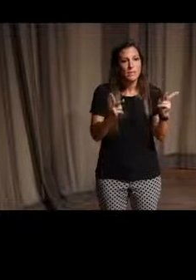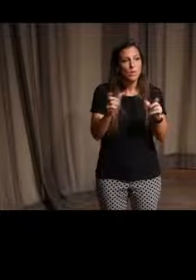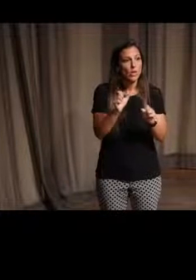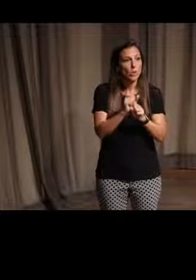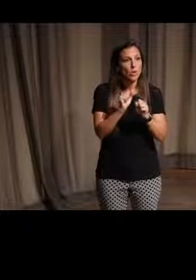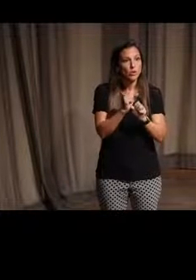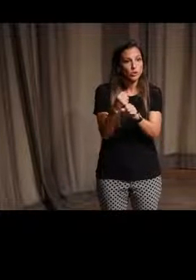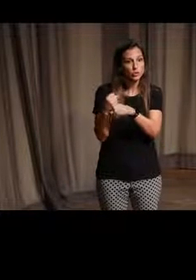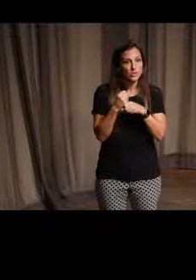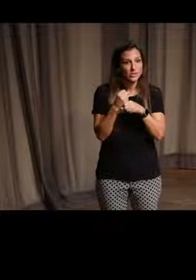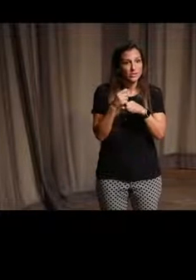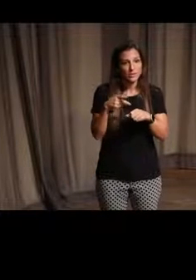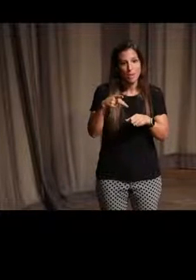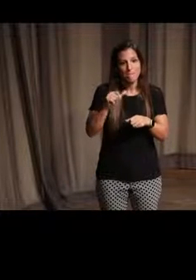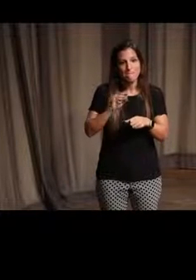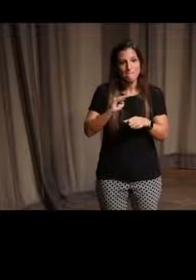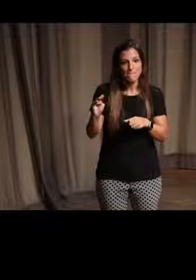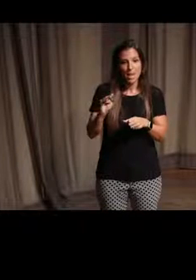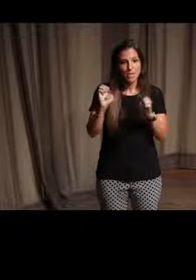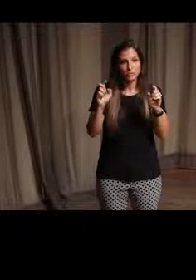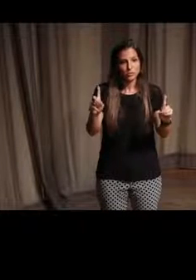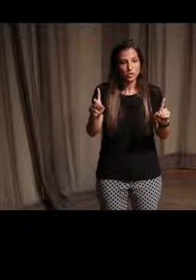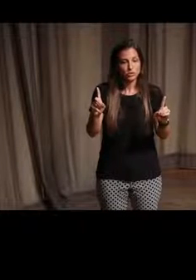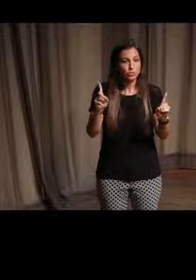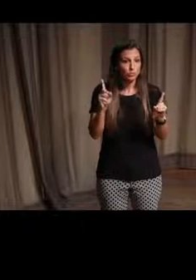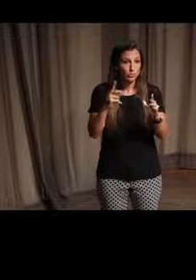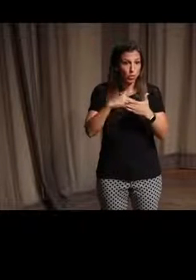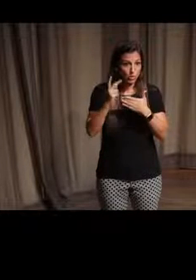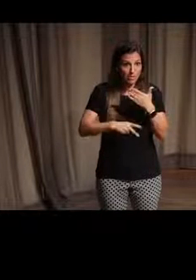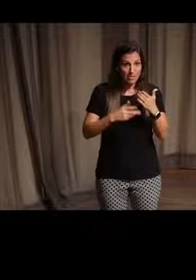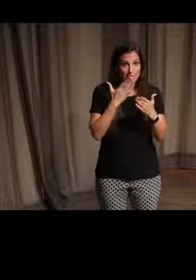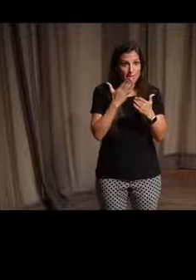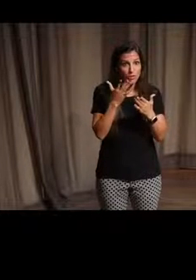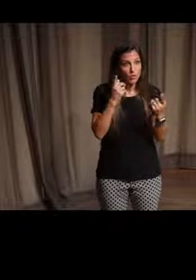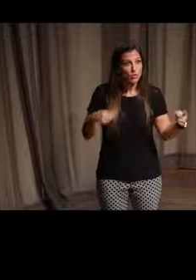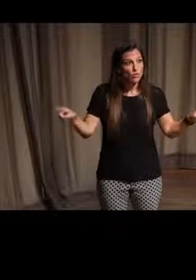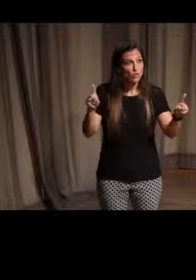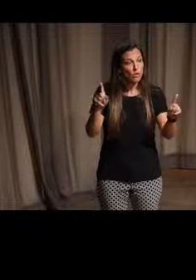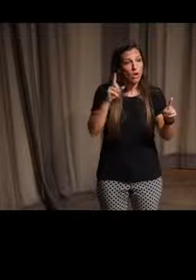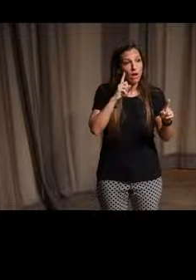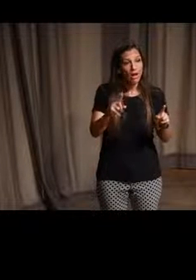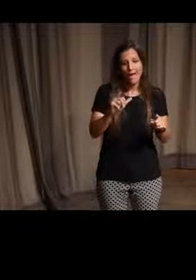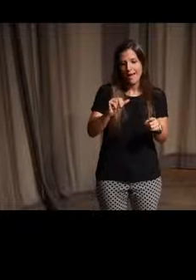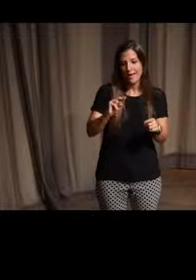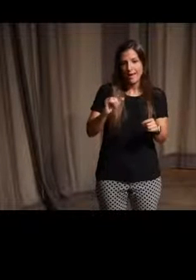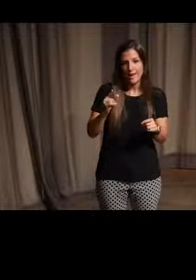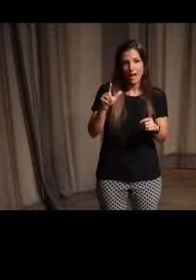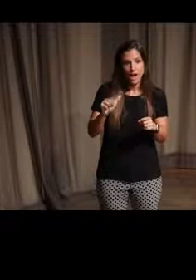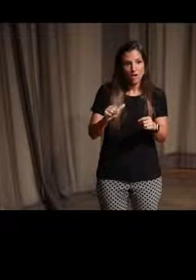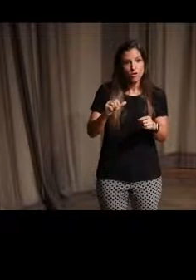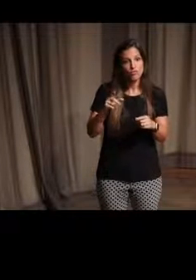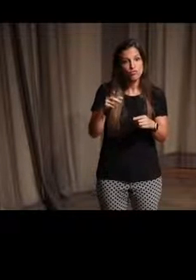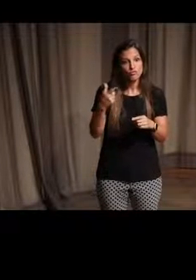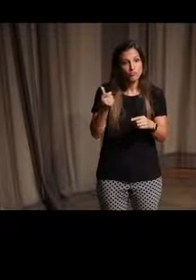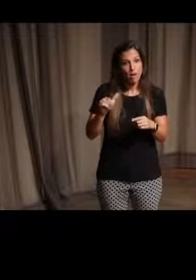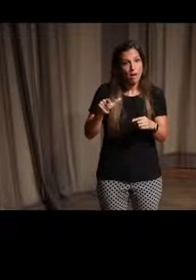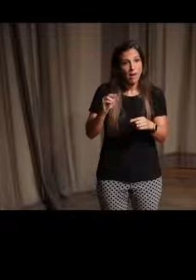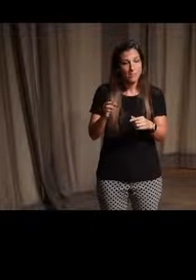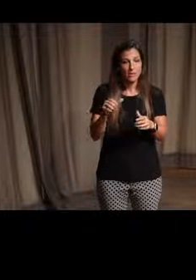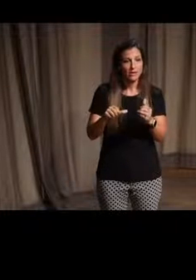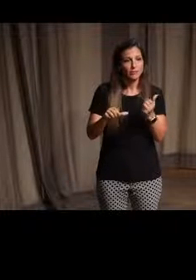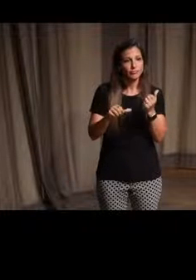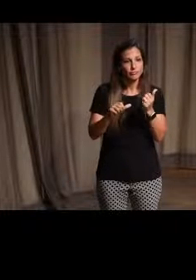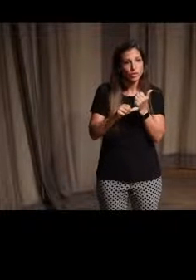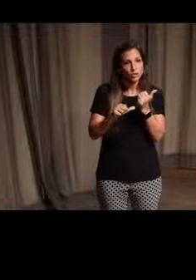to produce our PAMM education programs. Big thank yous go out to Anita Bram, Associate Director of Adult and